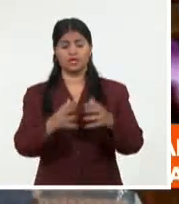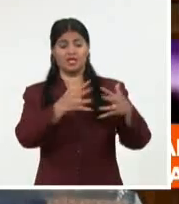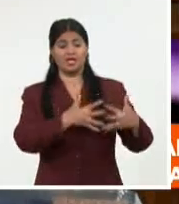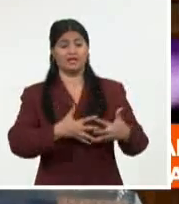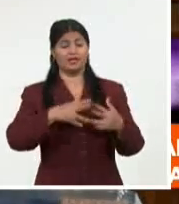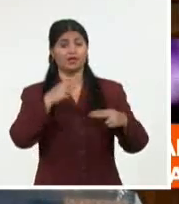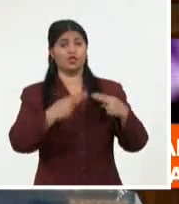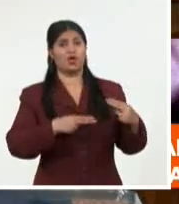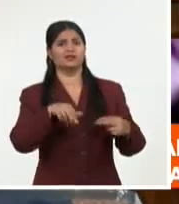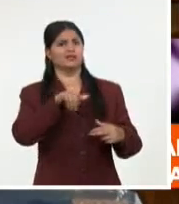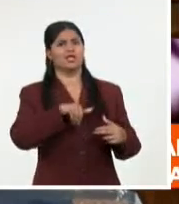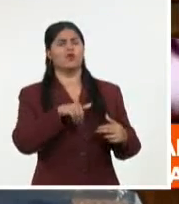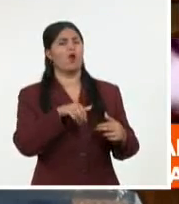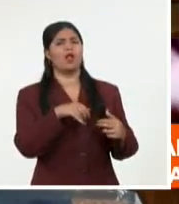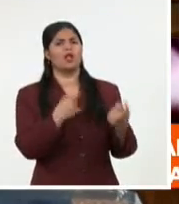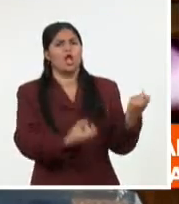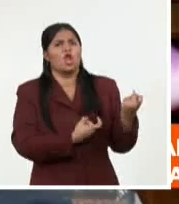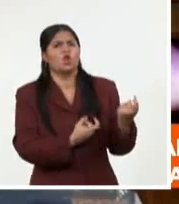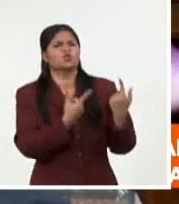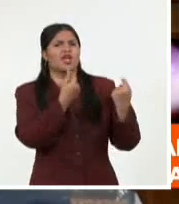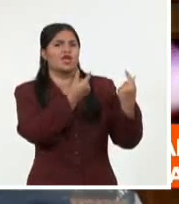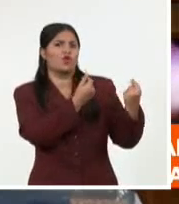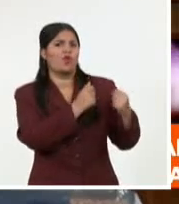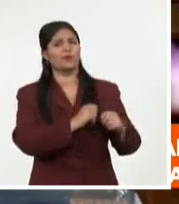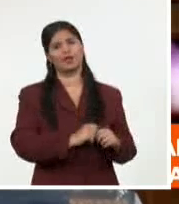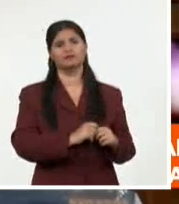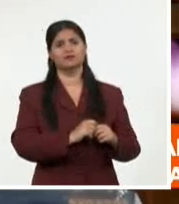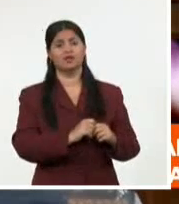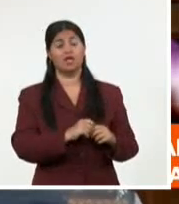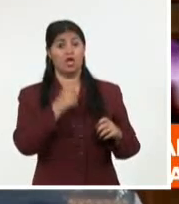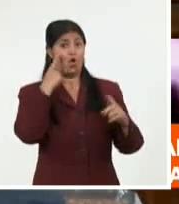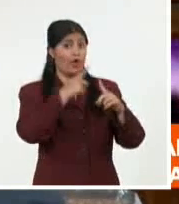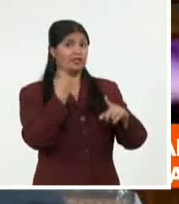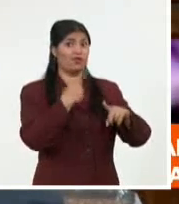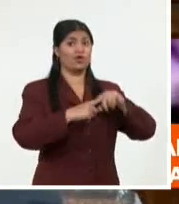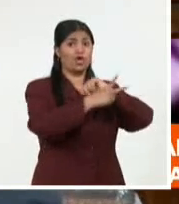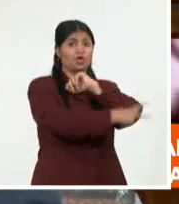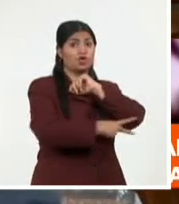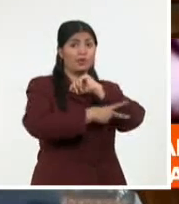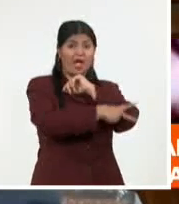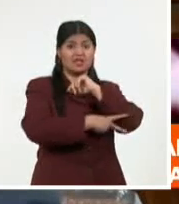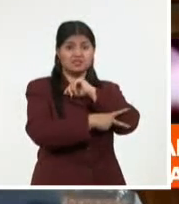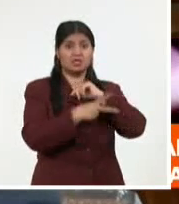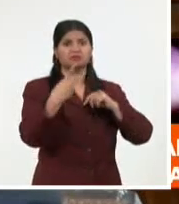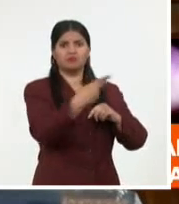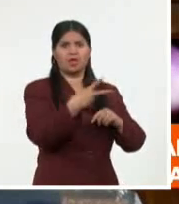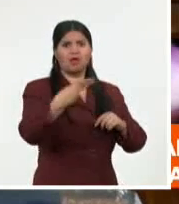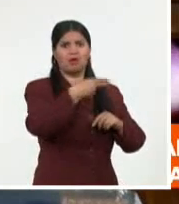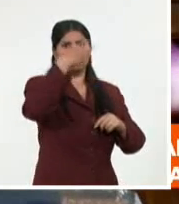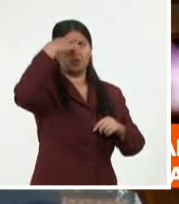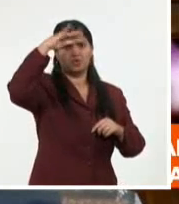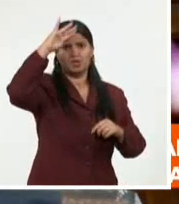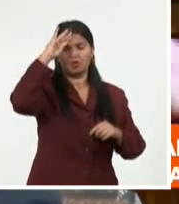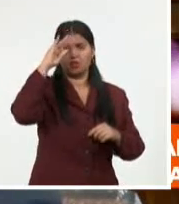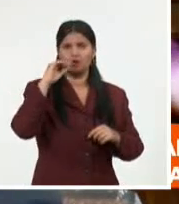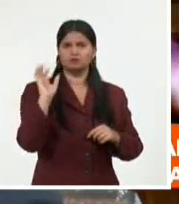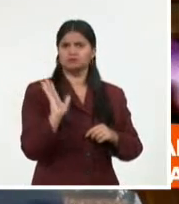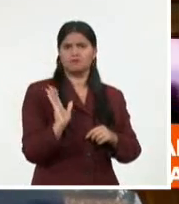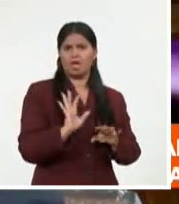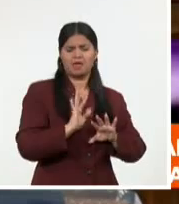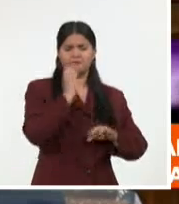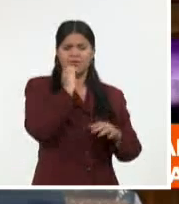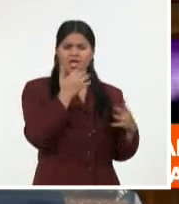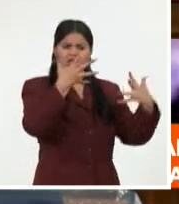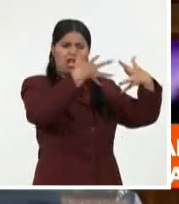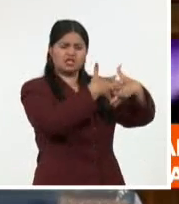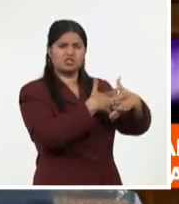de una brutal campaña mediática que genera minuto a minuto contenidos destinados a mostrar a Cuba ante el mundo como un